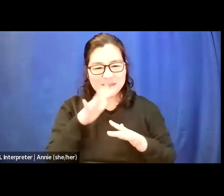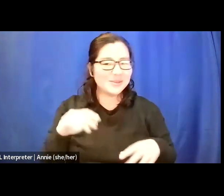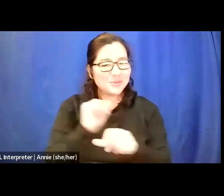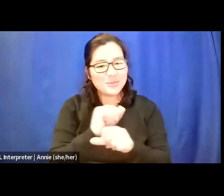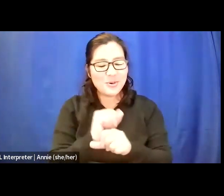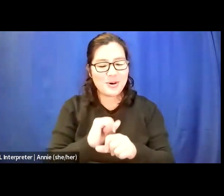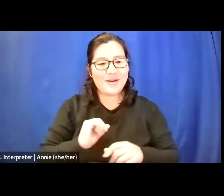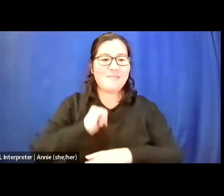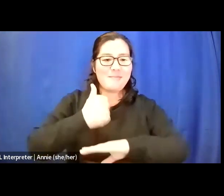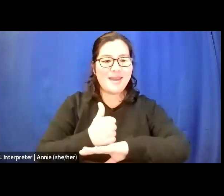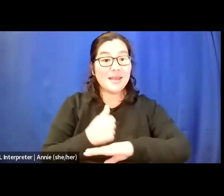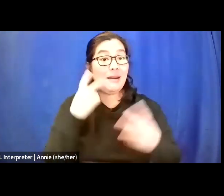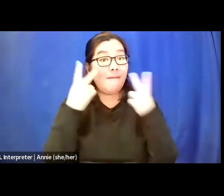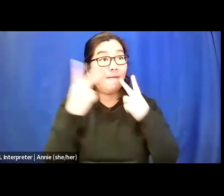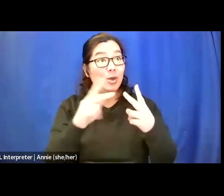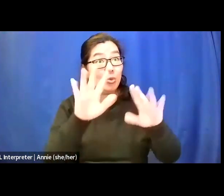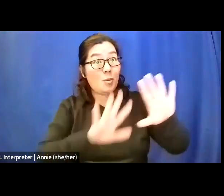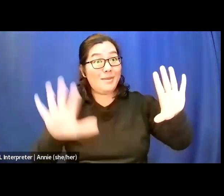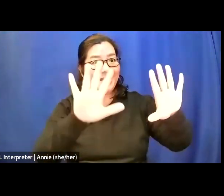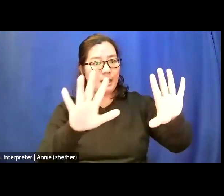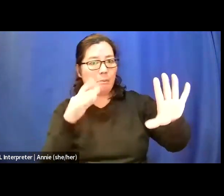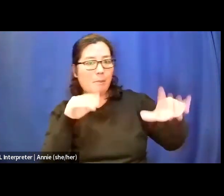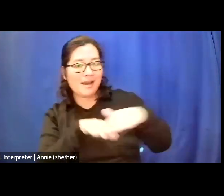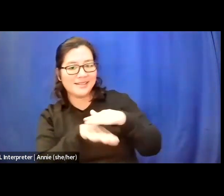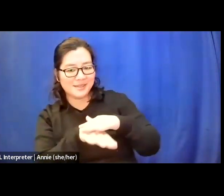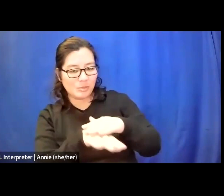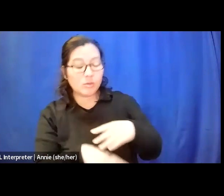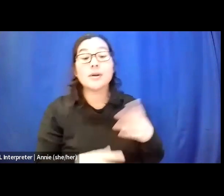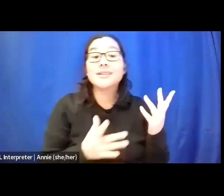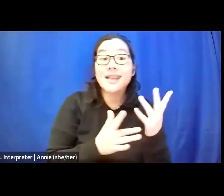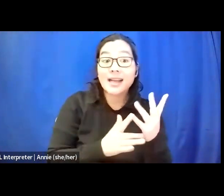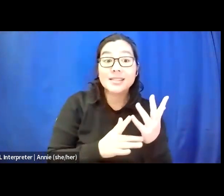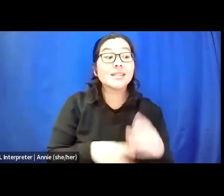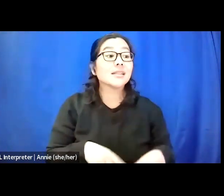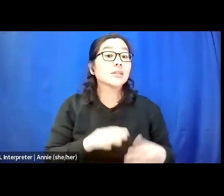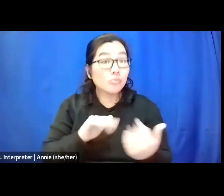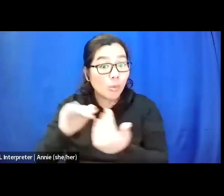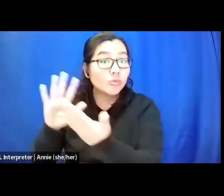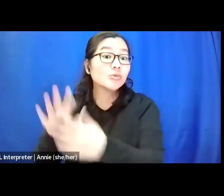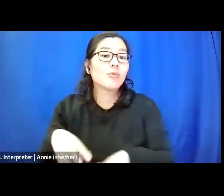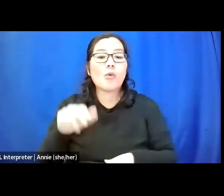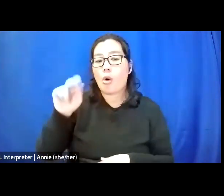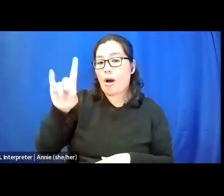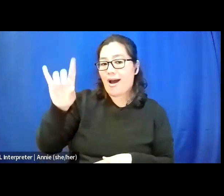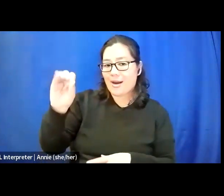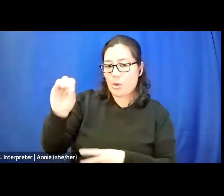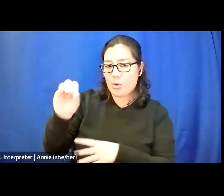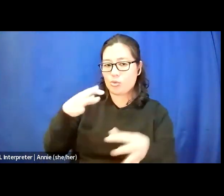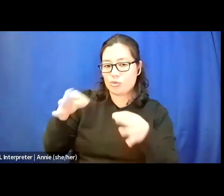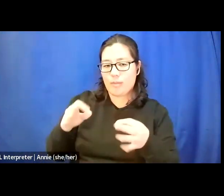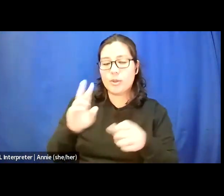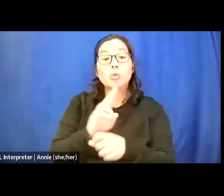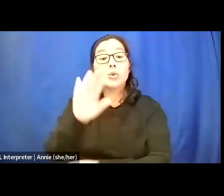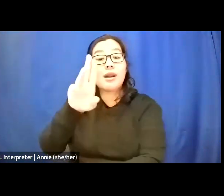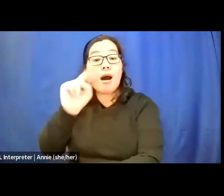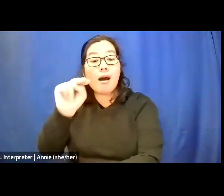visual medium accessible, tactics and techniques for audio describing unflattening.